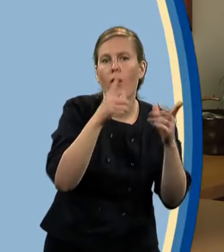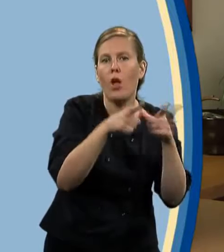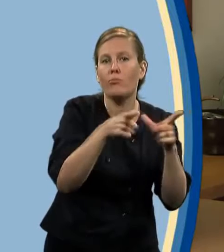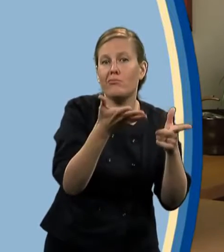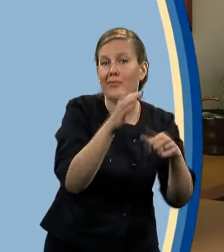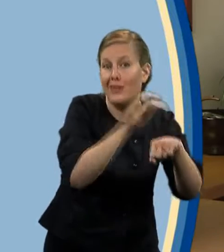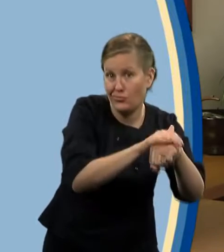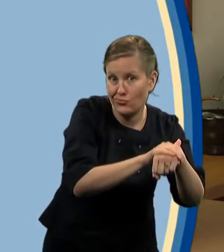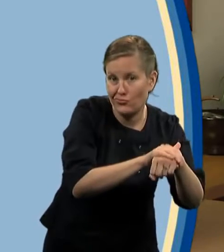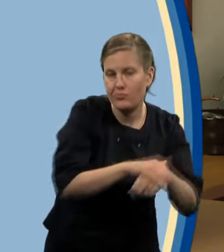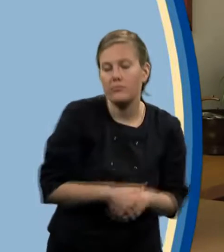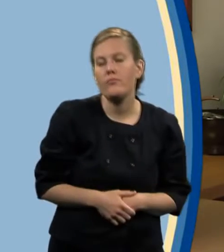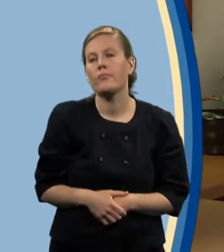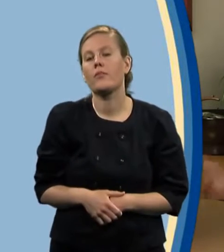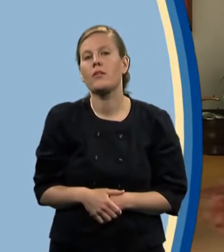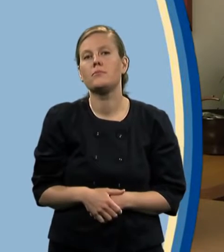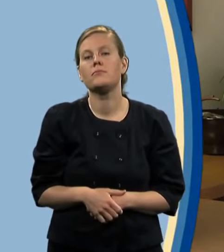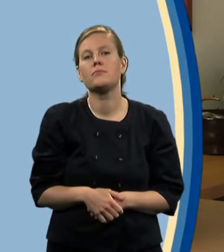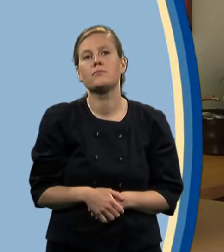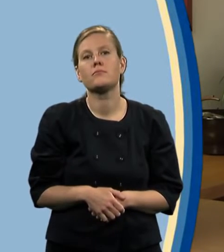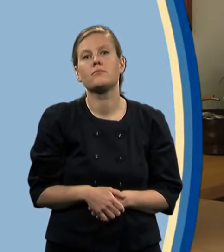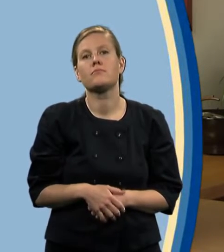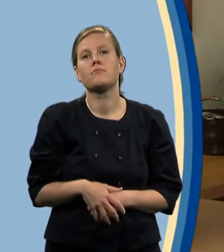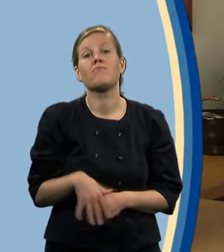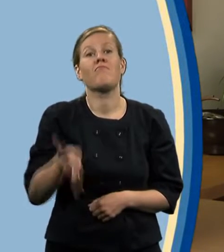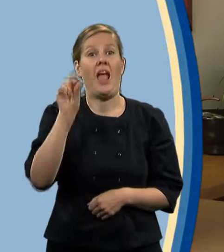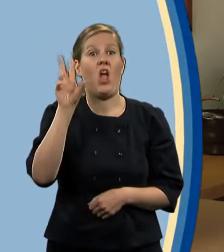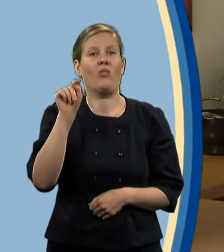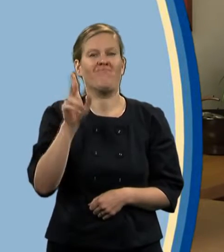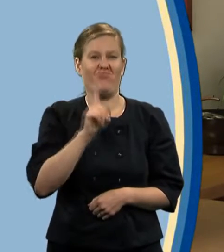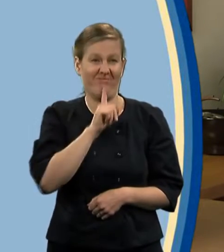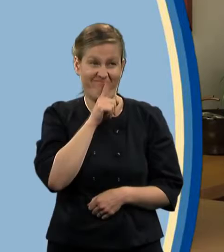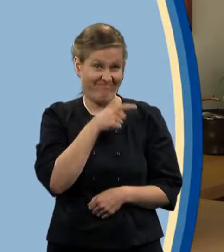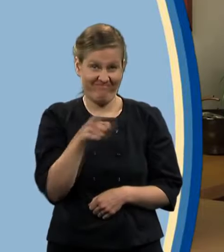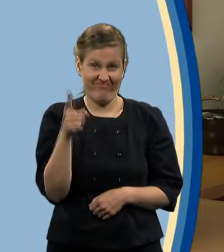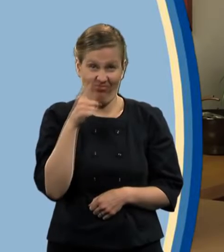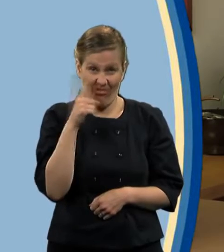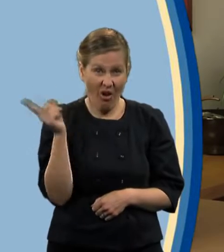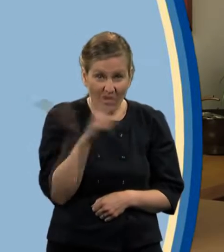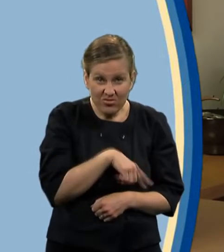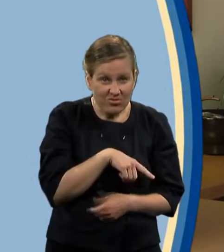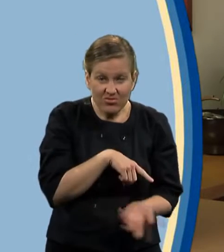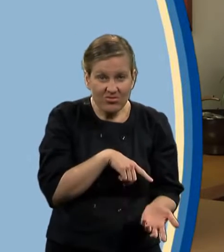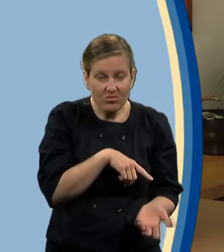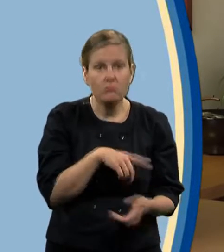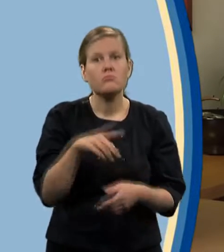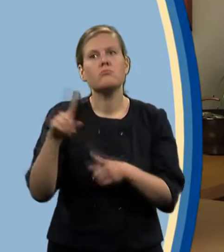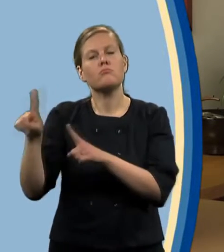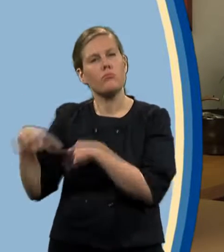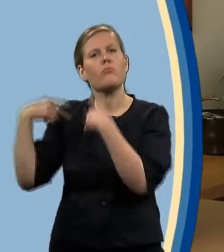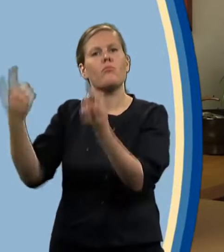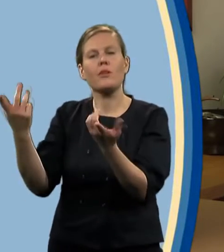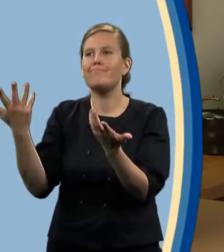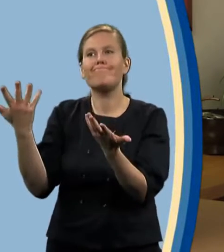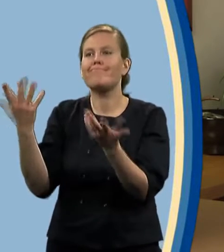healthy development of the auditory tissue that will permit them to learn language, to learn spoken language, to learn English.